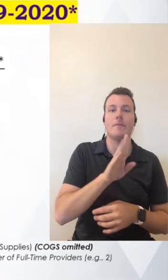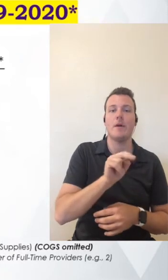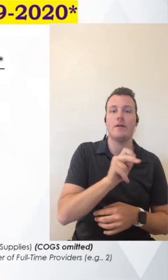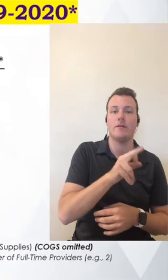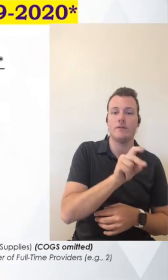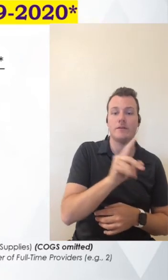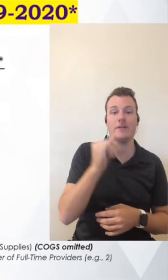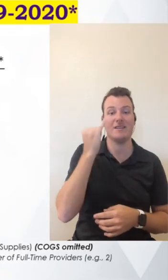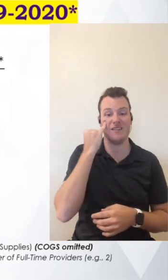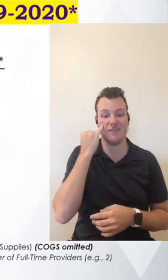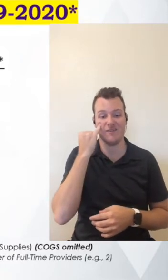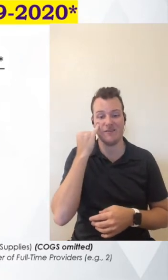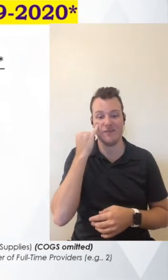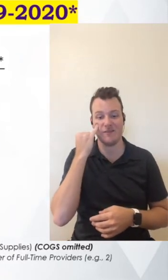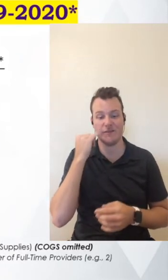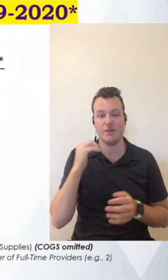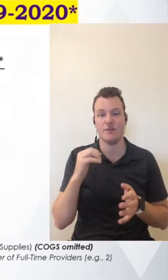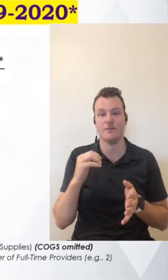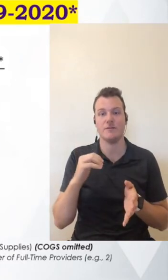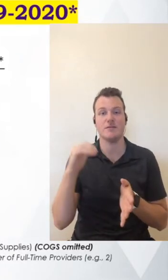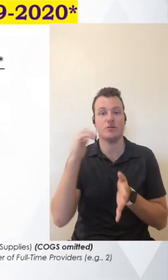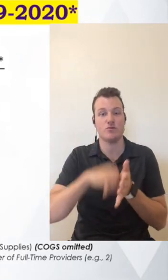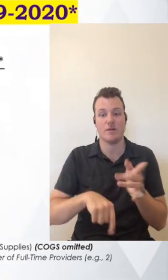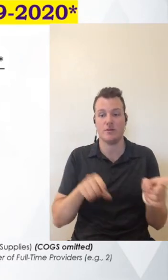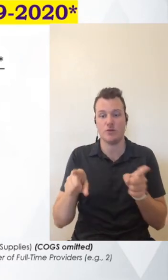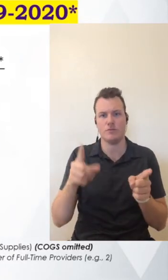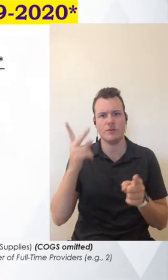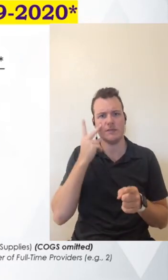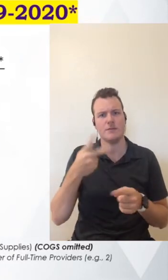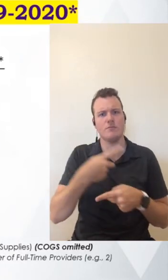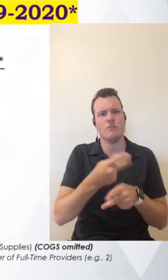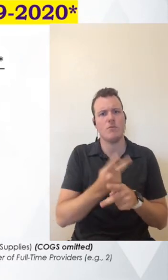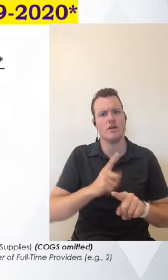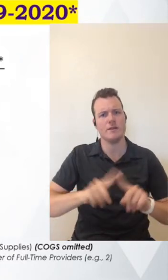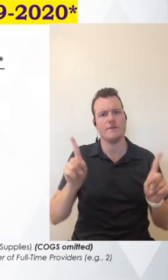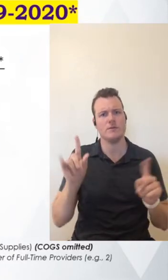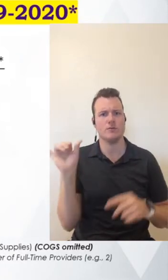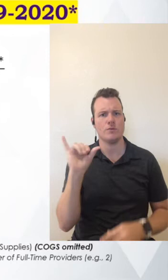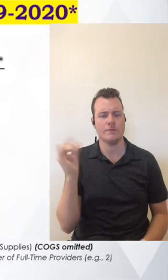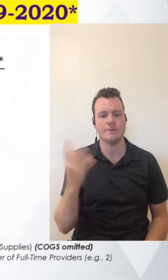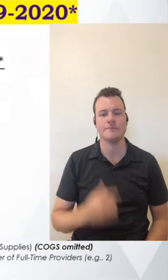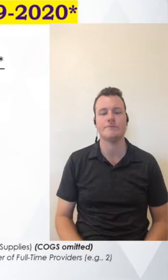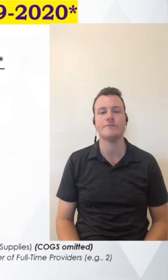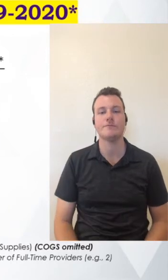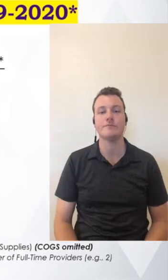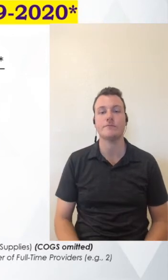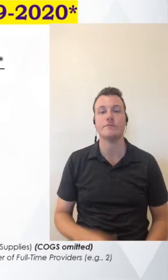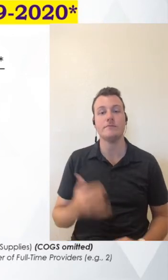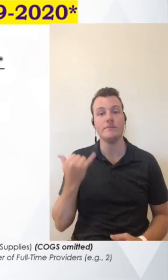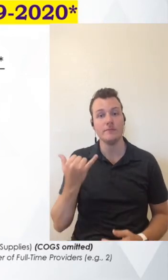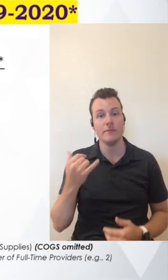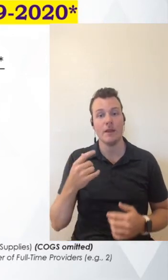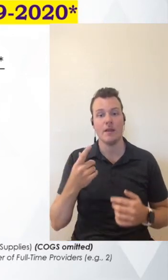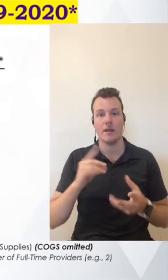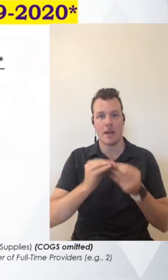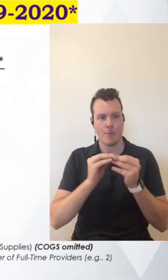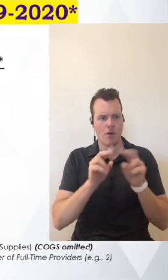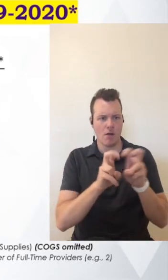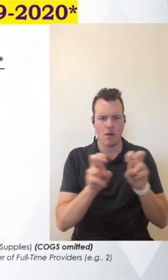subtract the two, quite frankly, you'll see what the product difference is as well, okay? So looking at the data in this